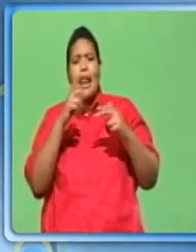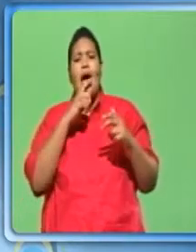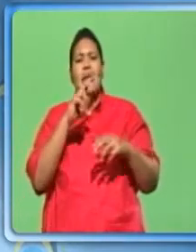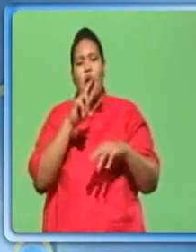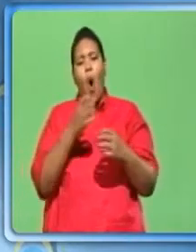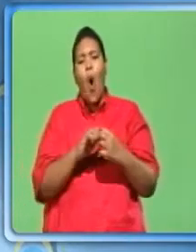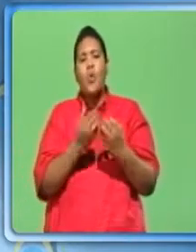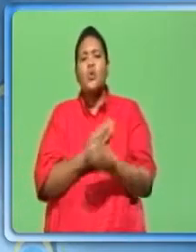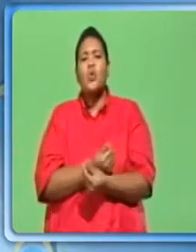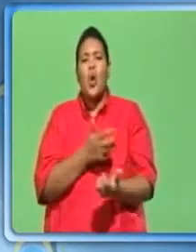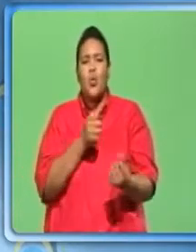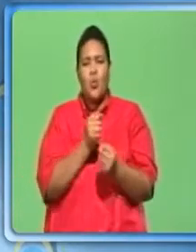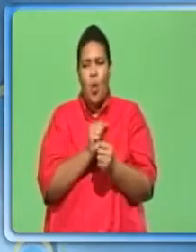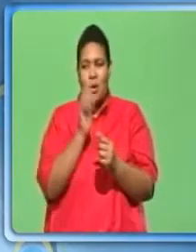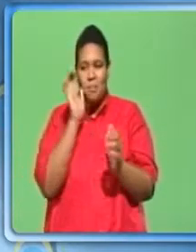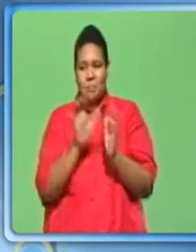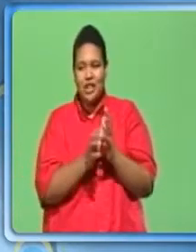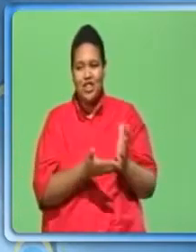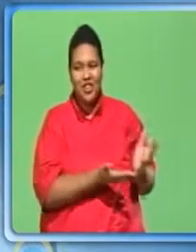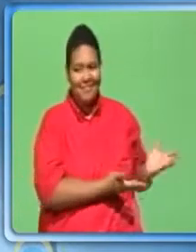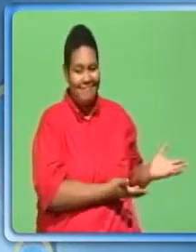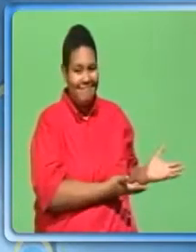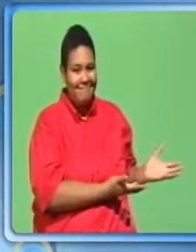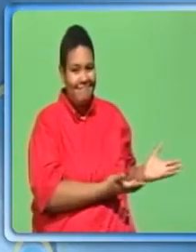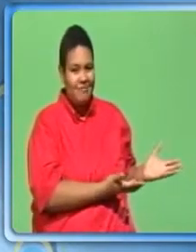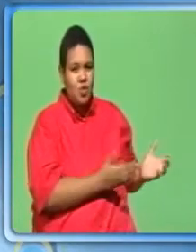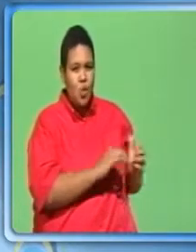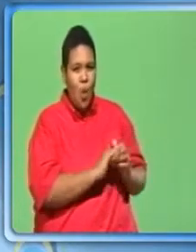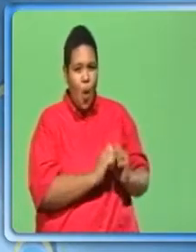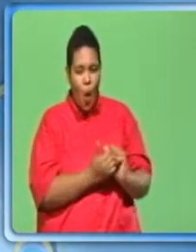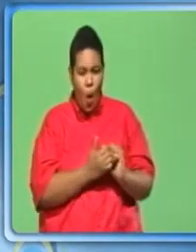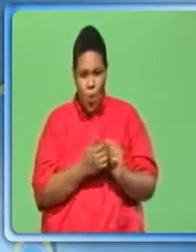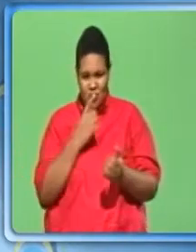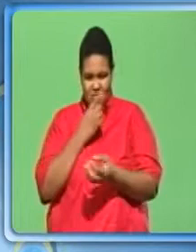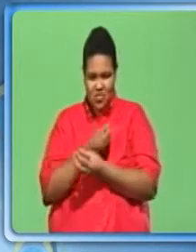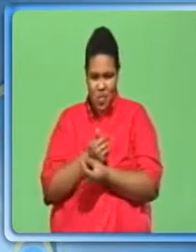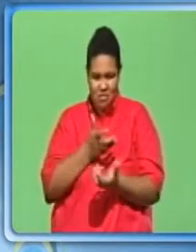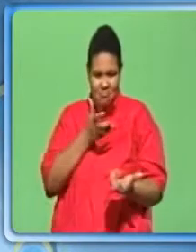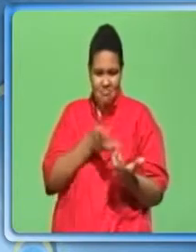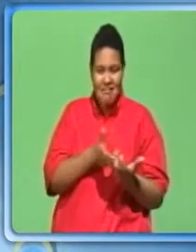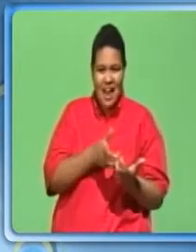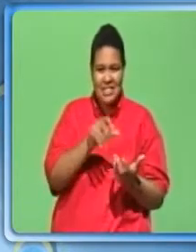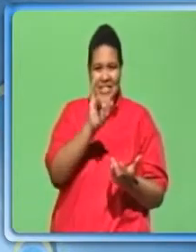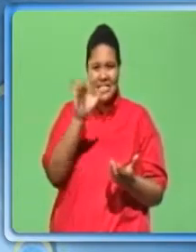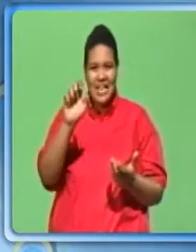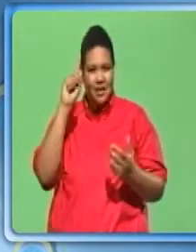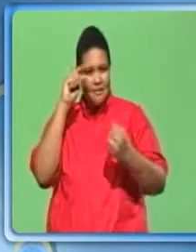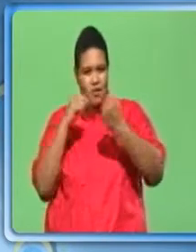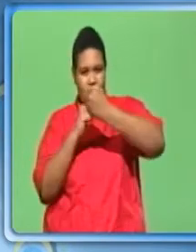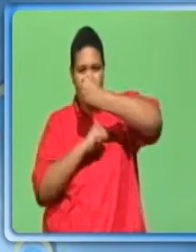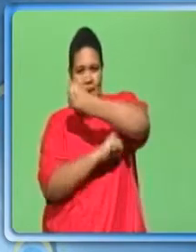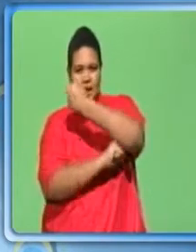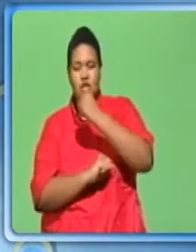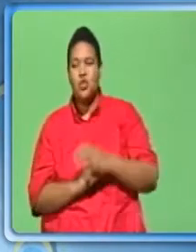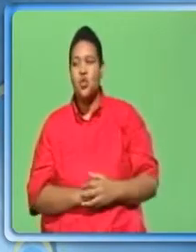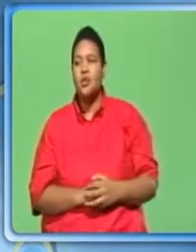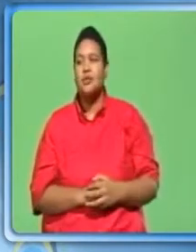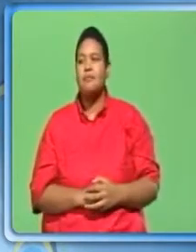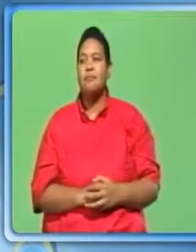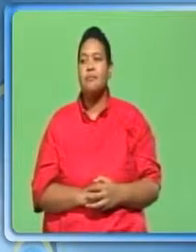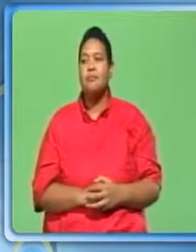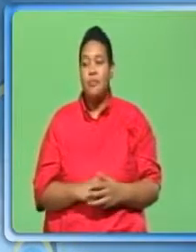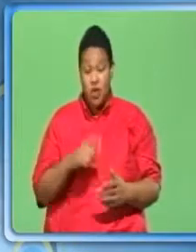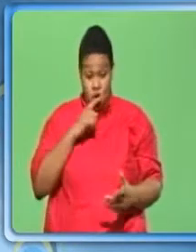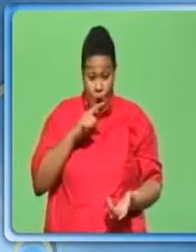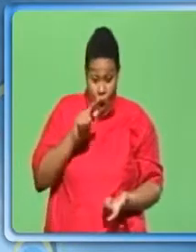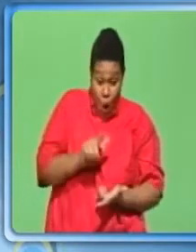soil. So how does soil-bearing capacity relate to the size of the foundation? The lower the